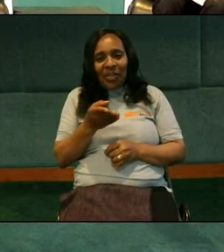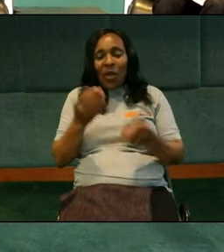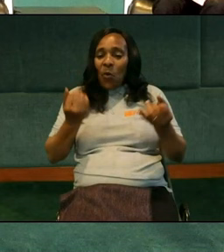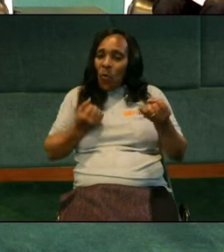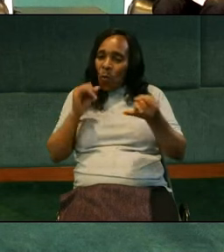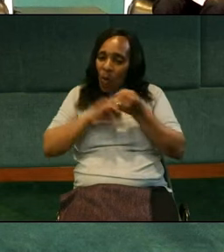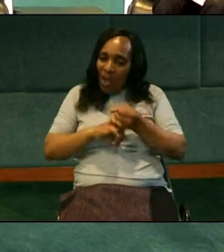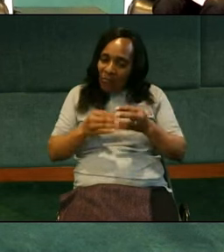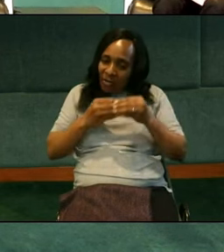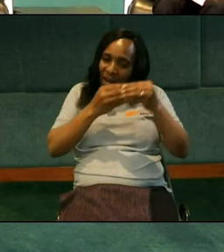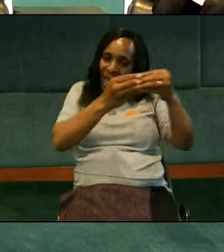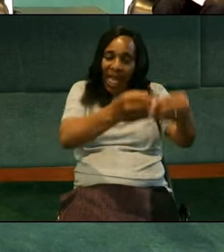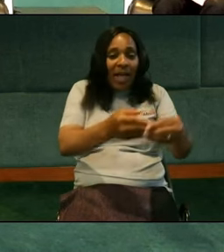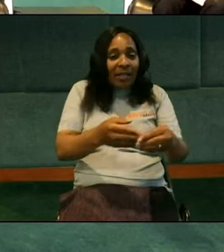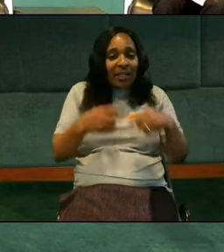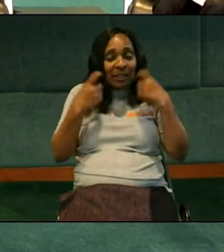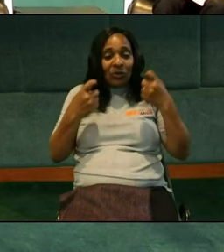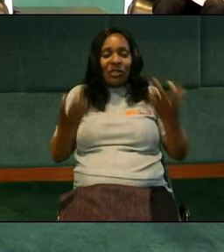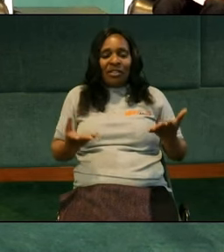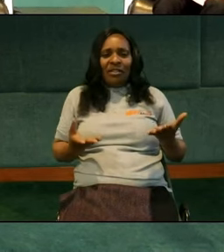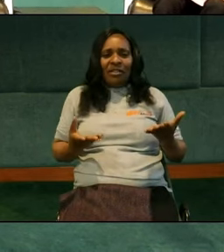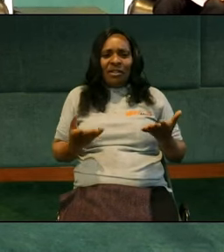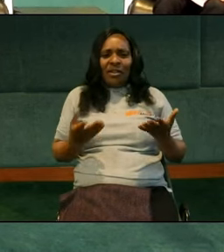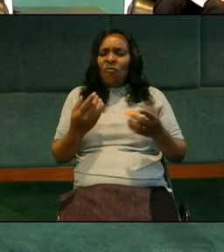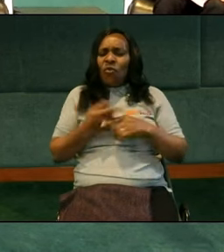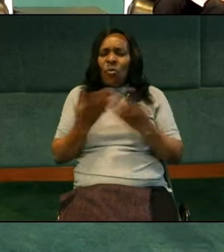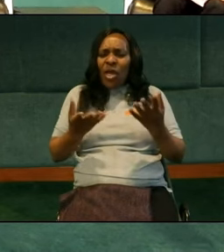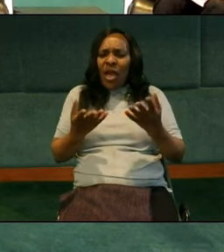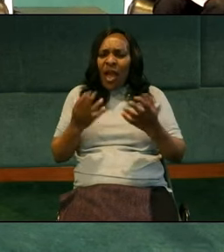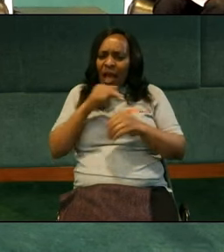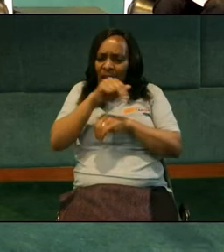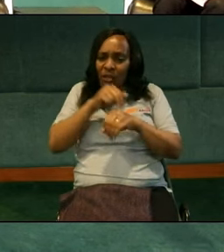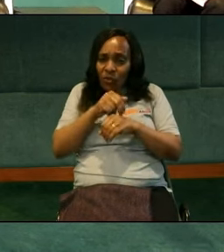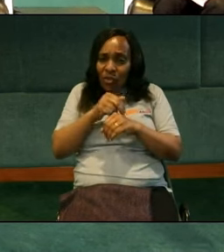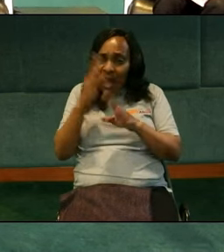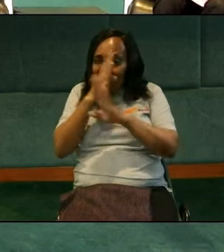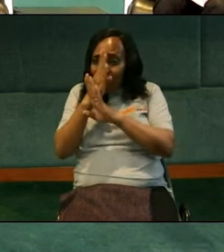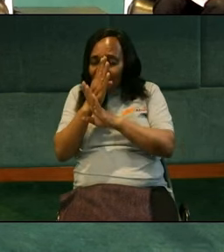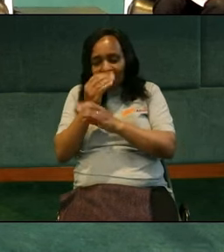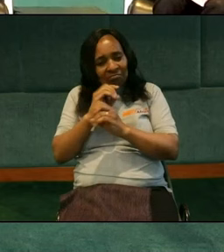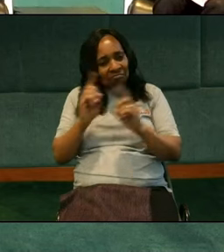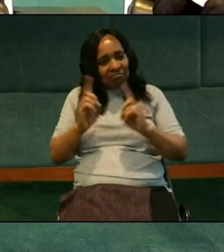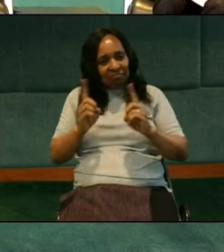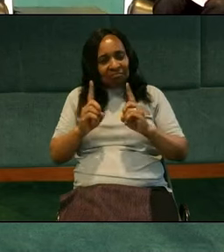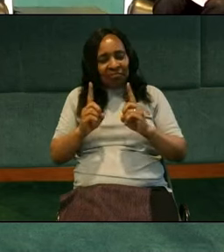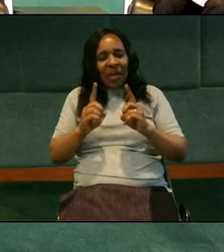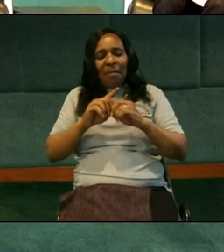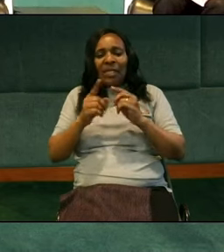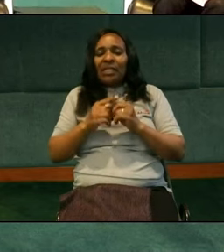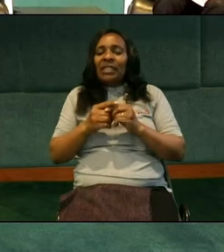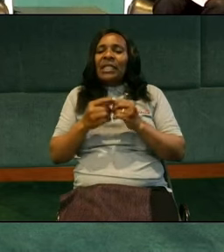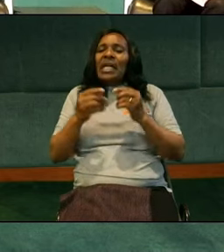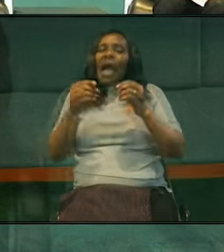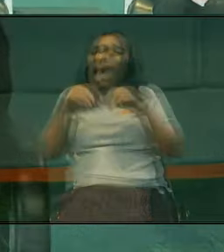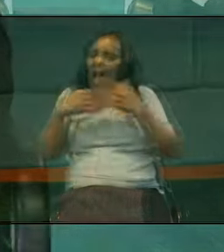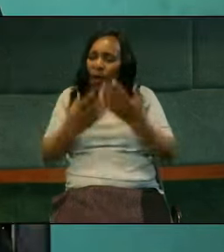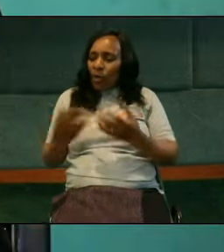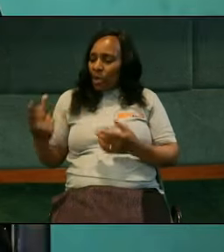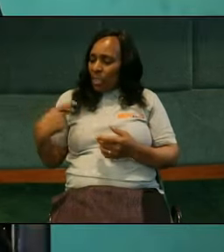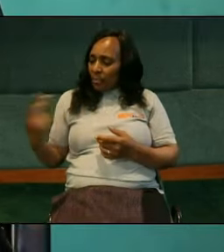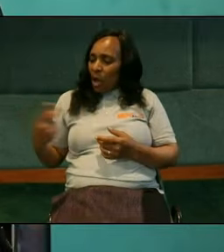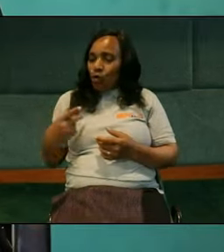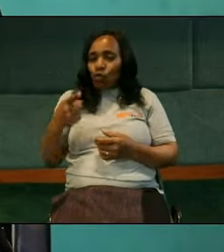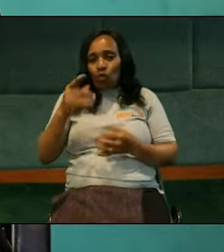still led him to sin. Would we say that she was from a heathen nation? Probably not. but it shows us that the kind of spouse you